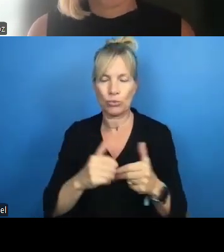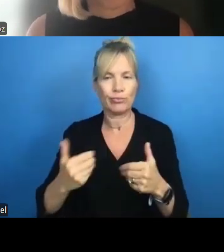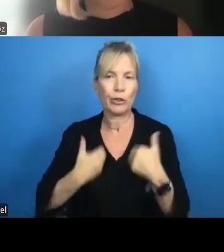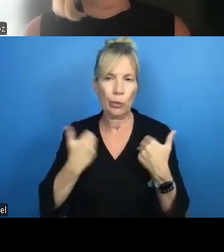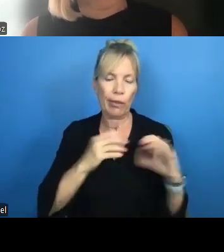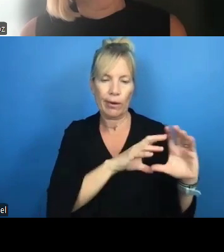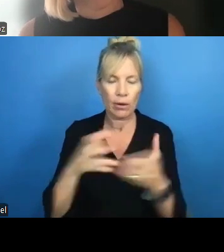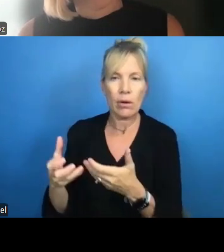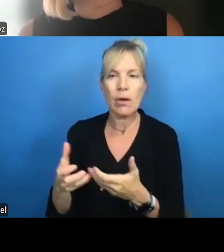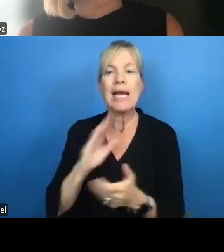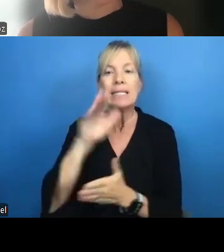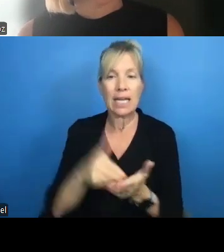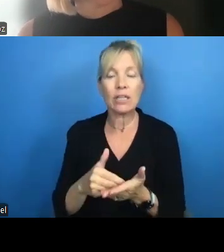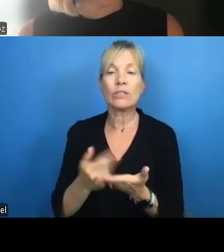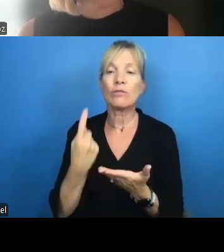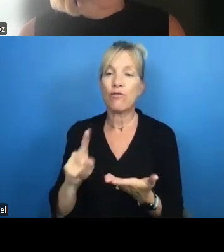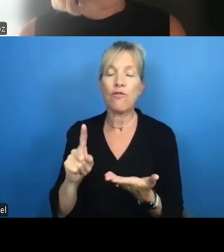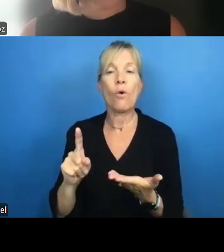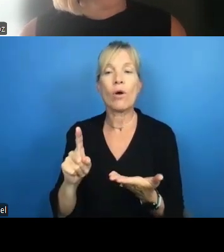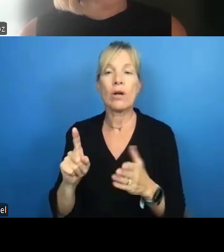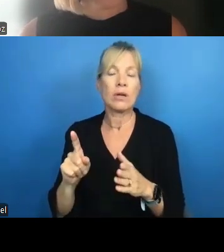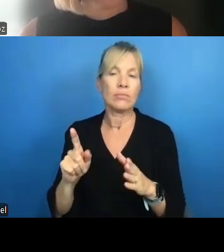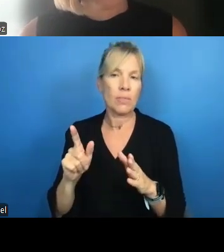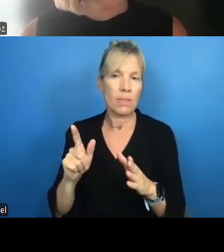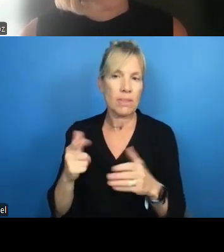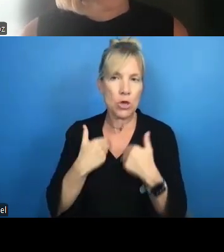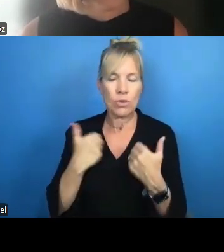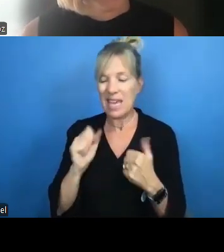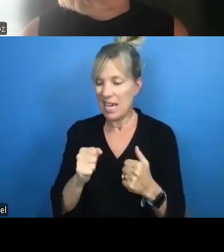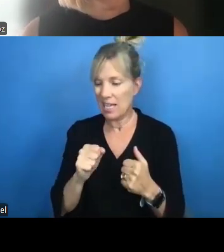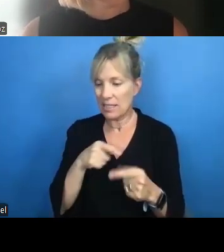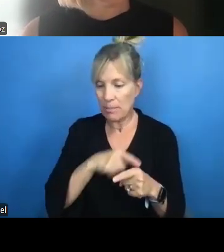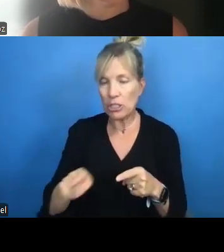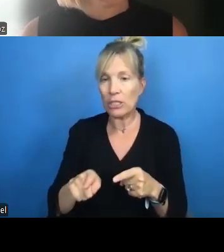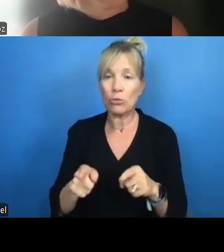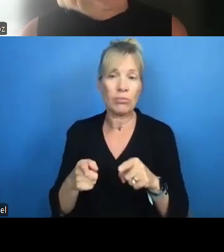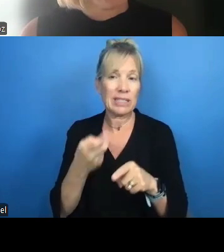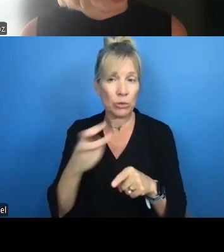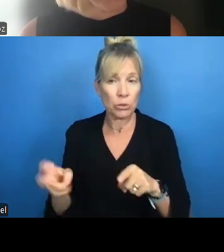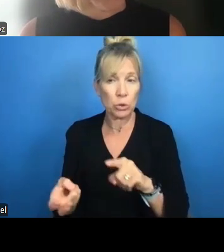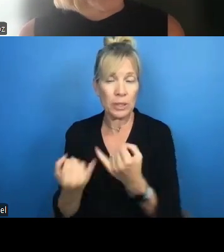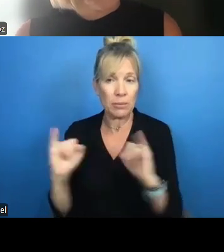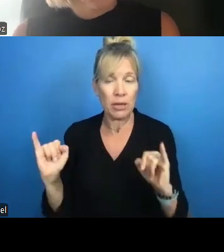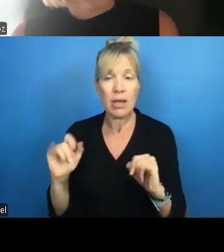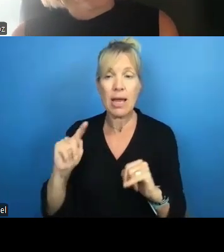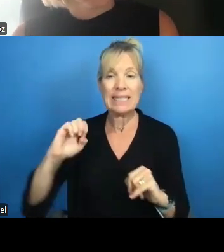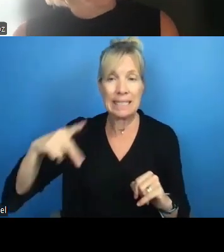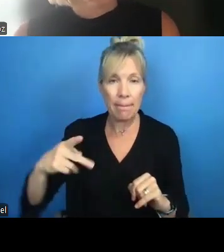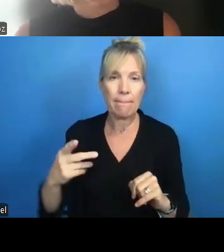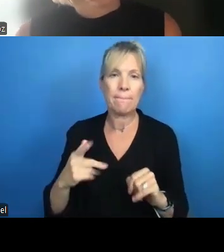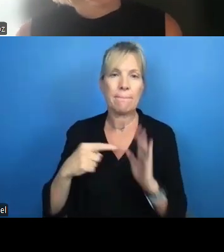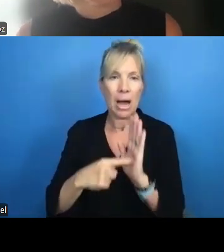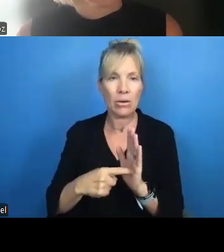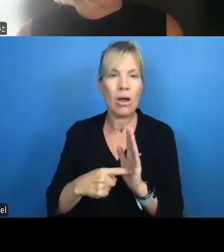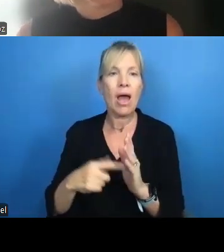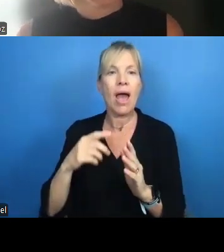of excellence for transition age youth can specialize in either transition to an independence, TIP model,